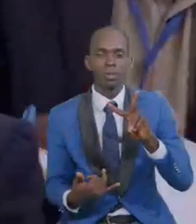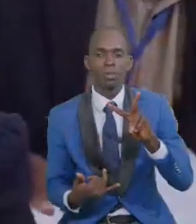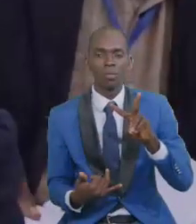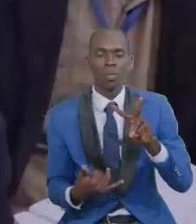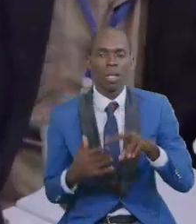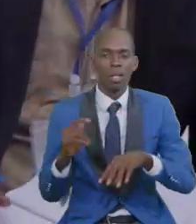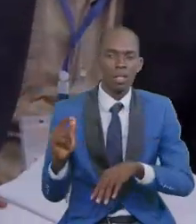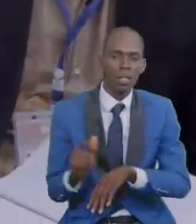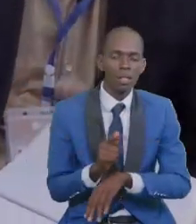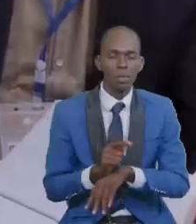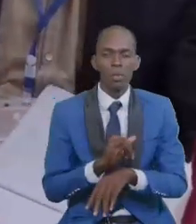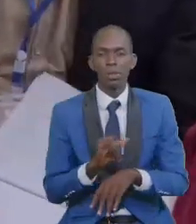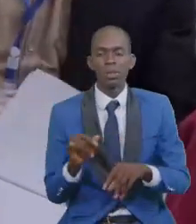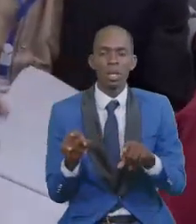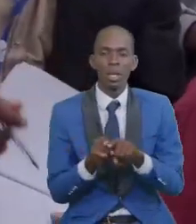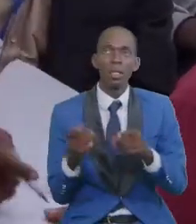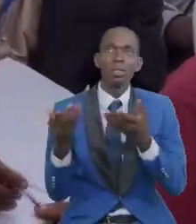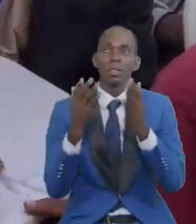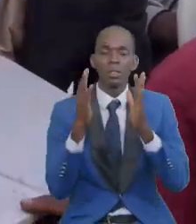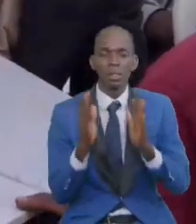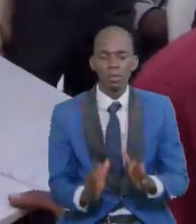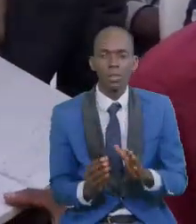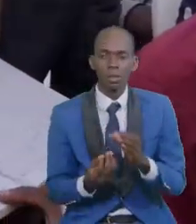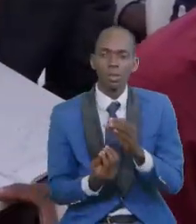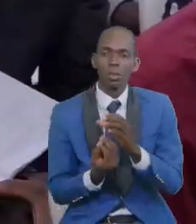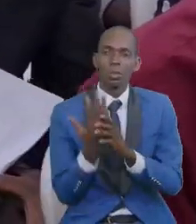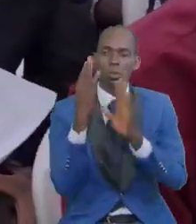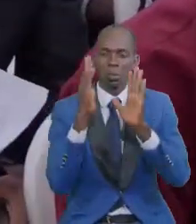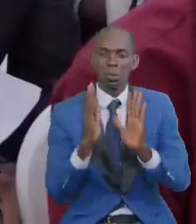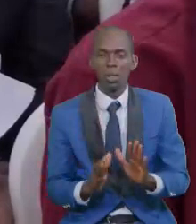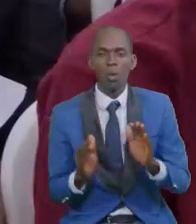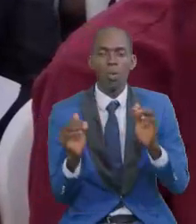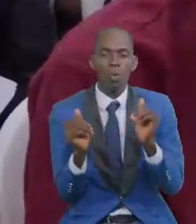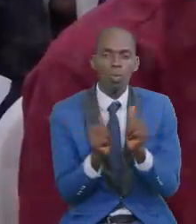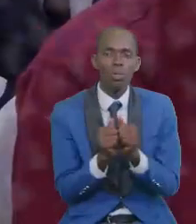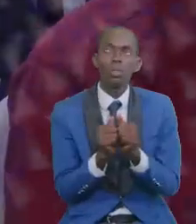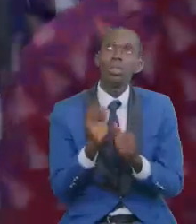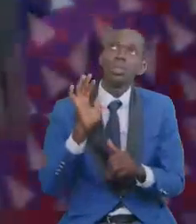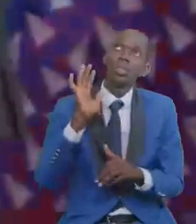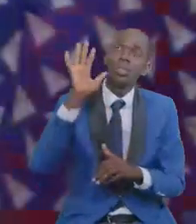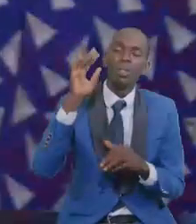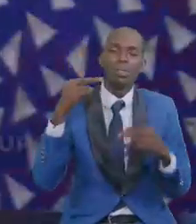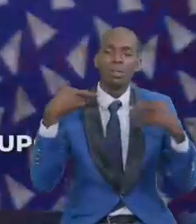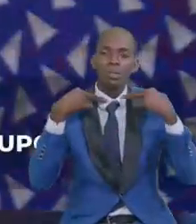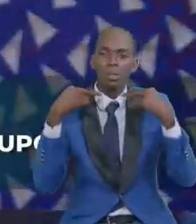Toiling as servant cultivators with his yoke upon you.